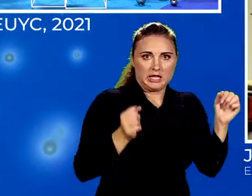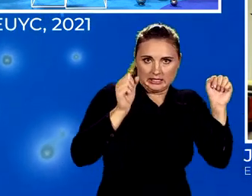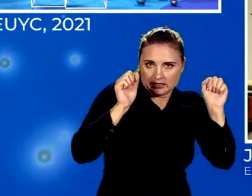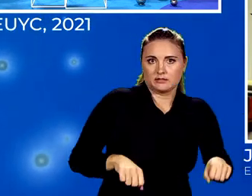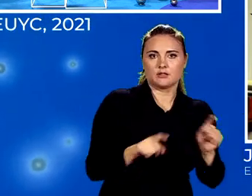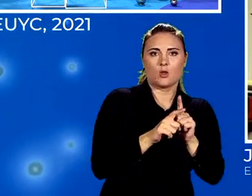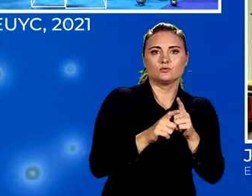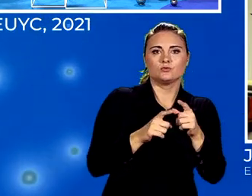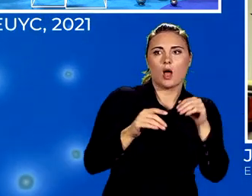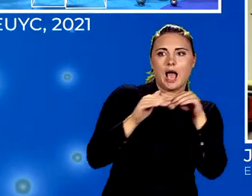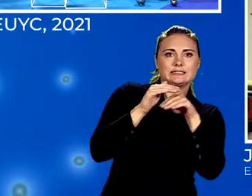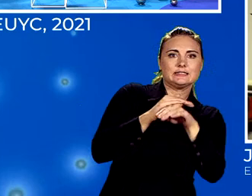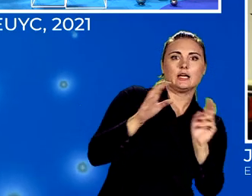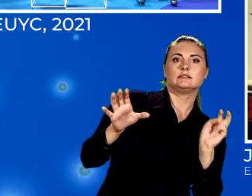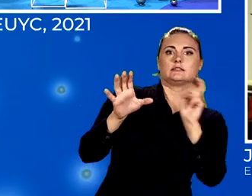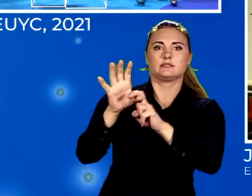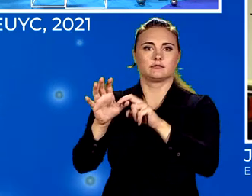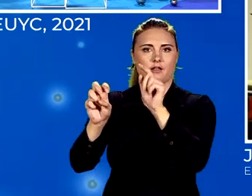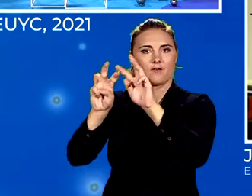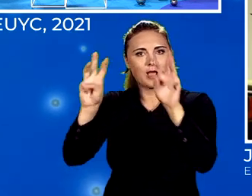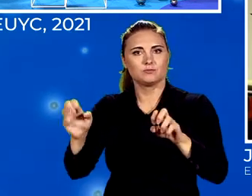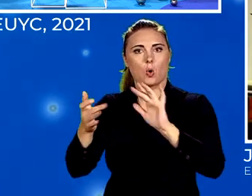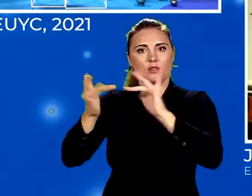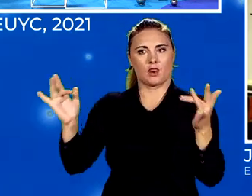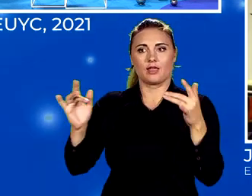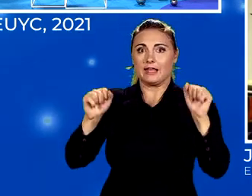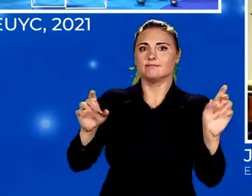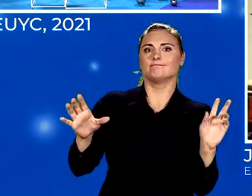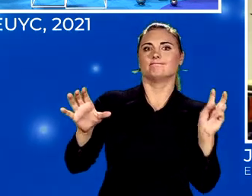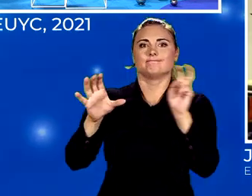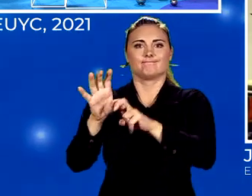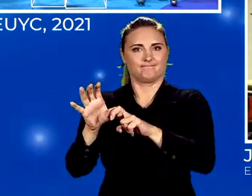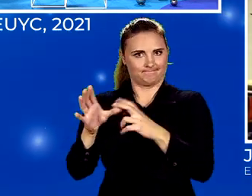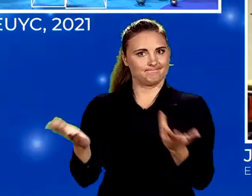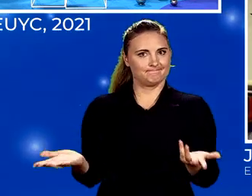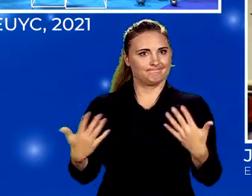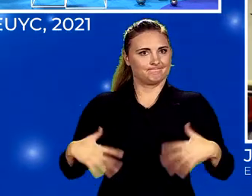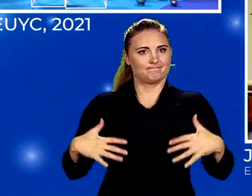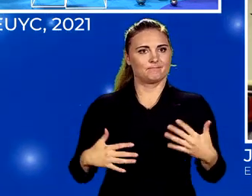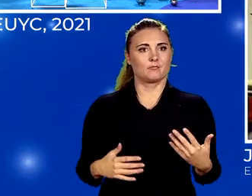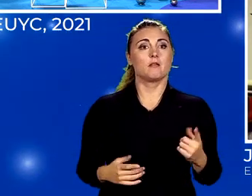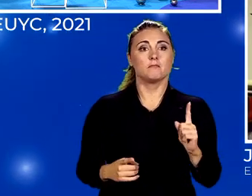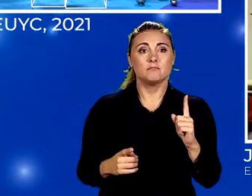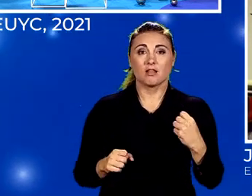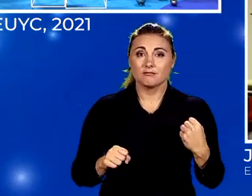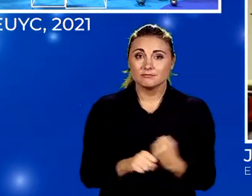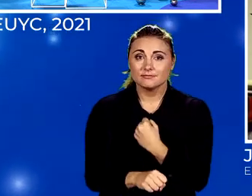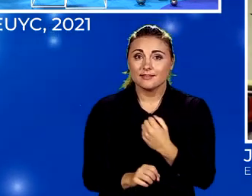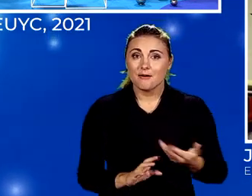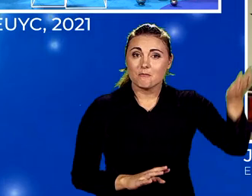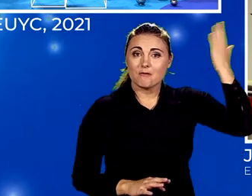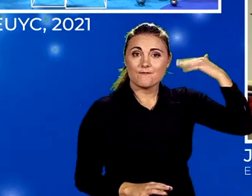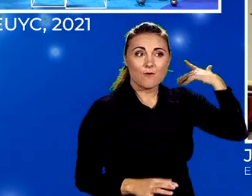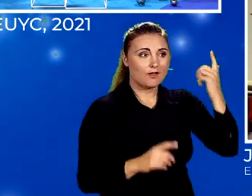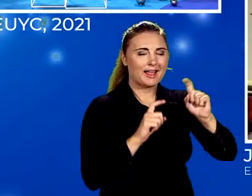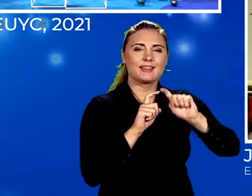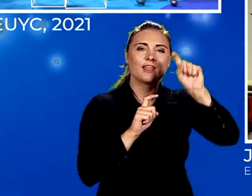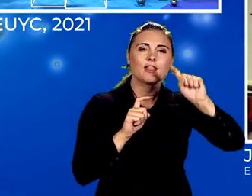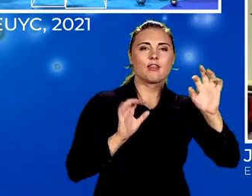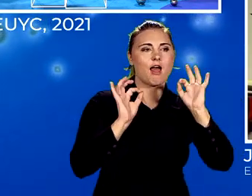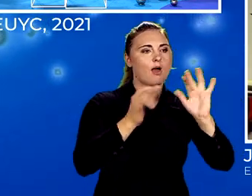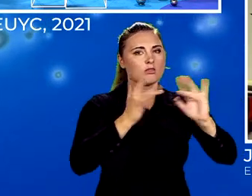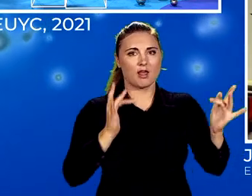a shame that society wasn't prepared to create these digital tools before the pandemic so everyone could be